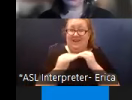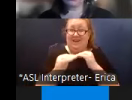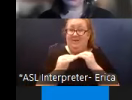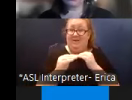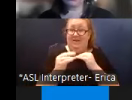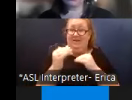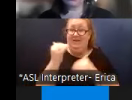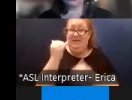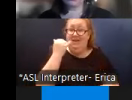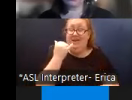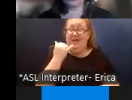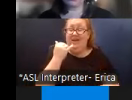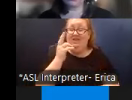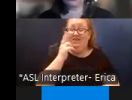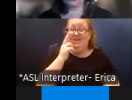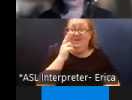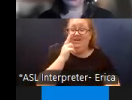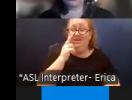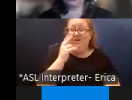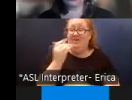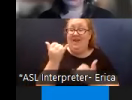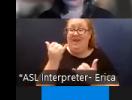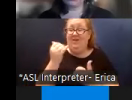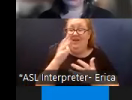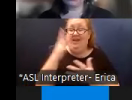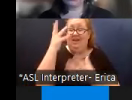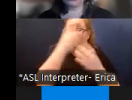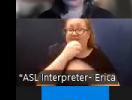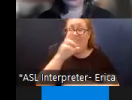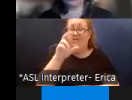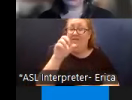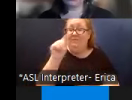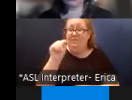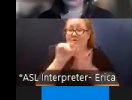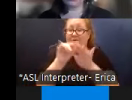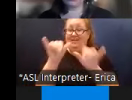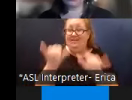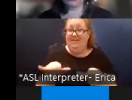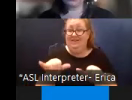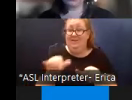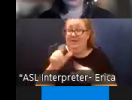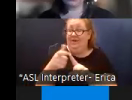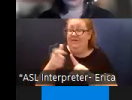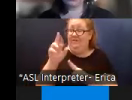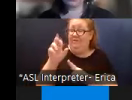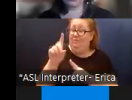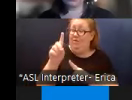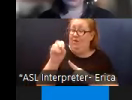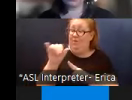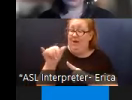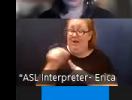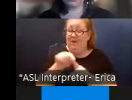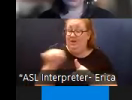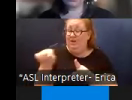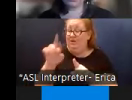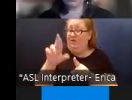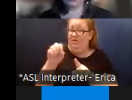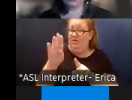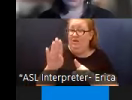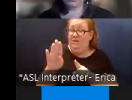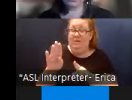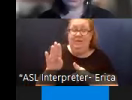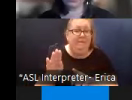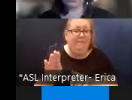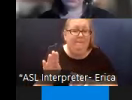see a beautiful root system that was chopped from Broadway Street to the curb, and then on the other side